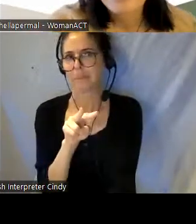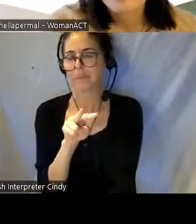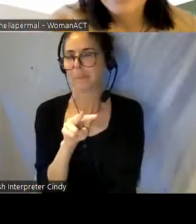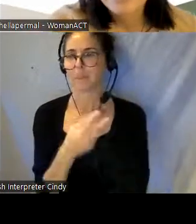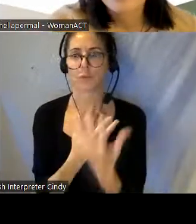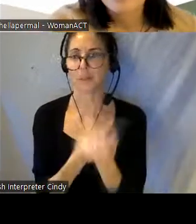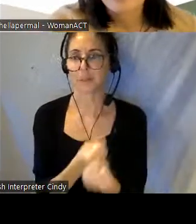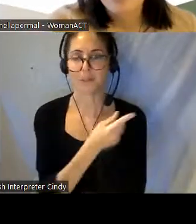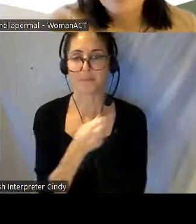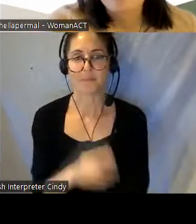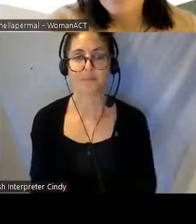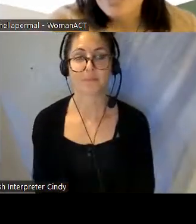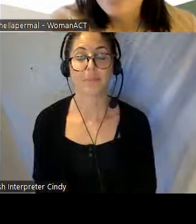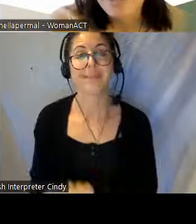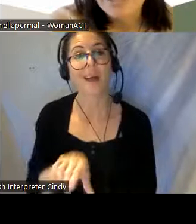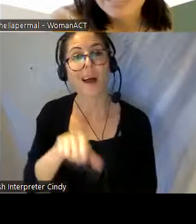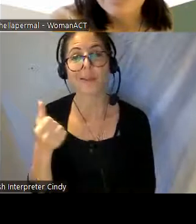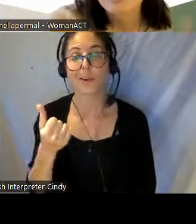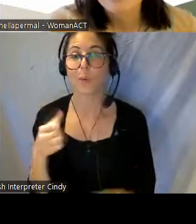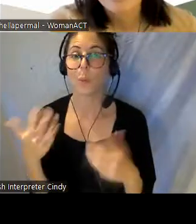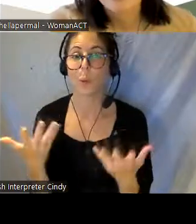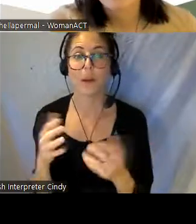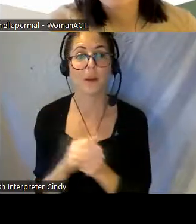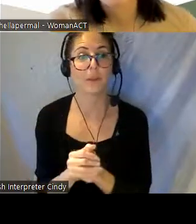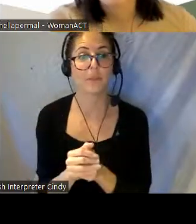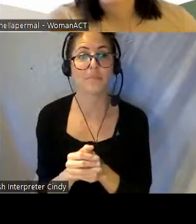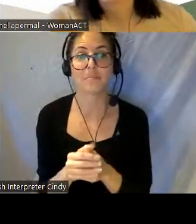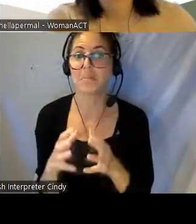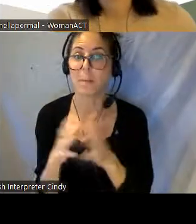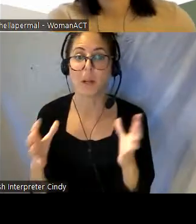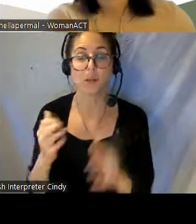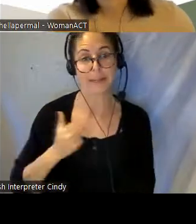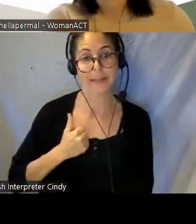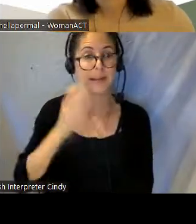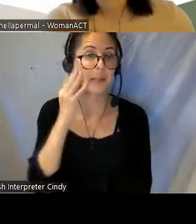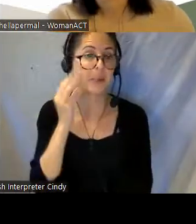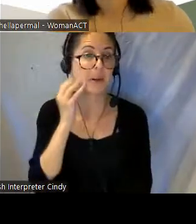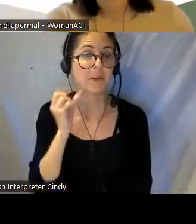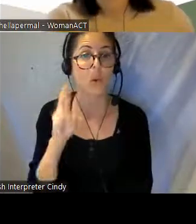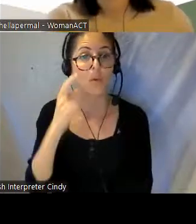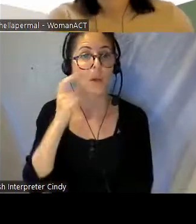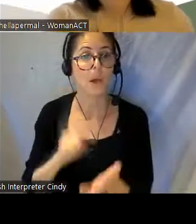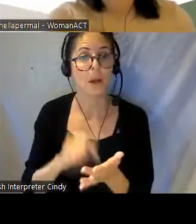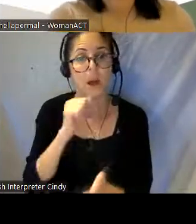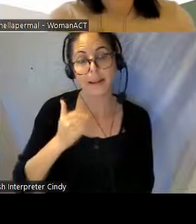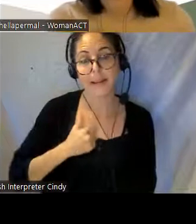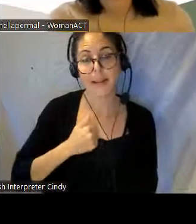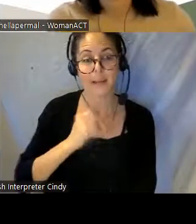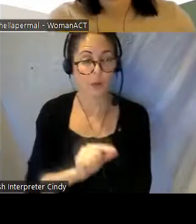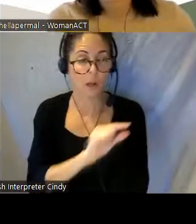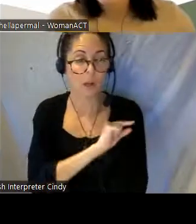Lack of Canadian experience and recognition of non-Canadian qualifications was a major barrier for them being able to become